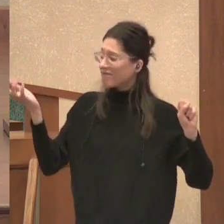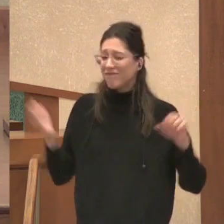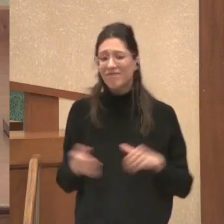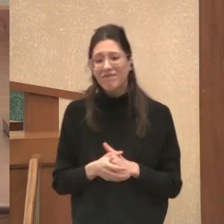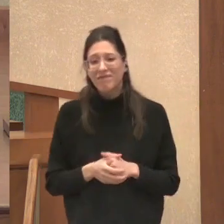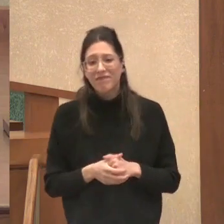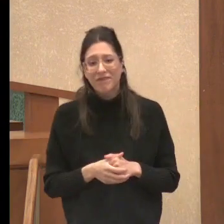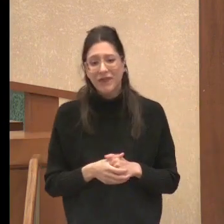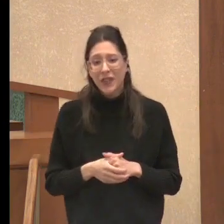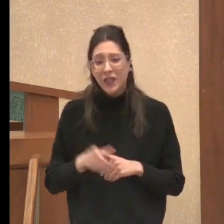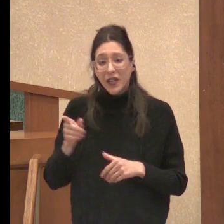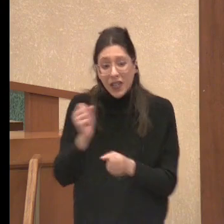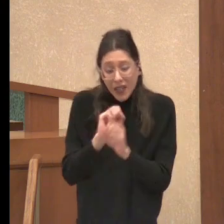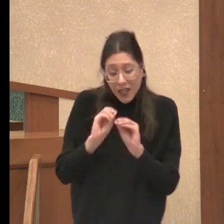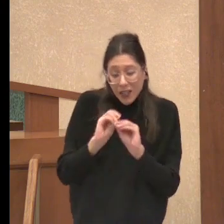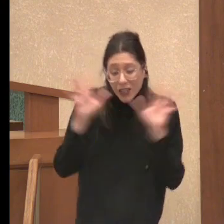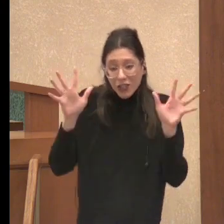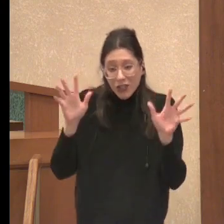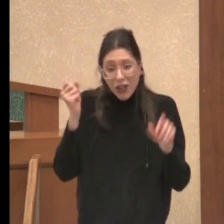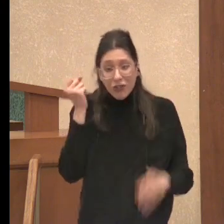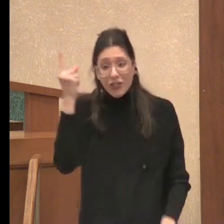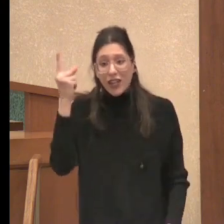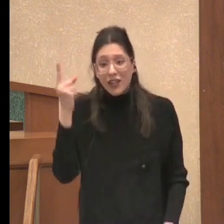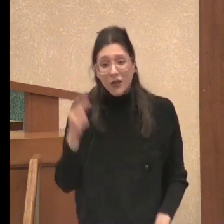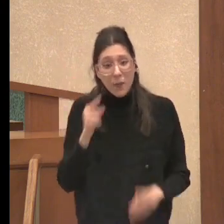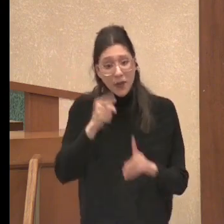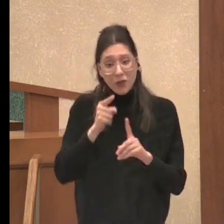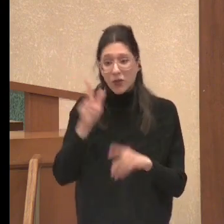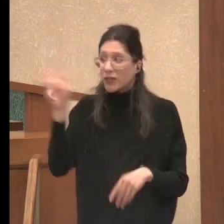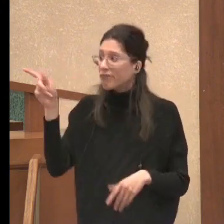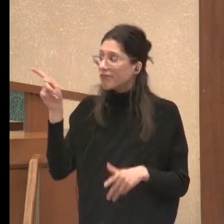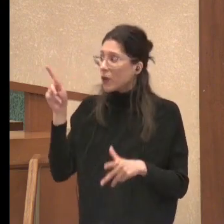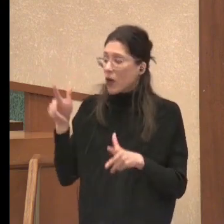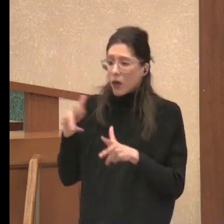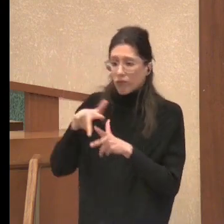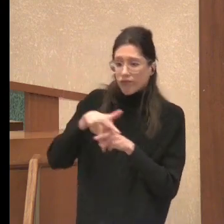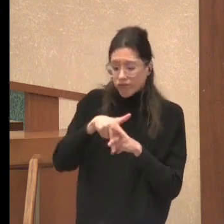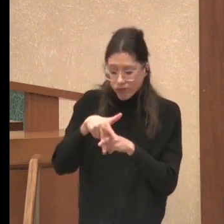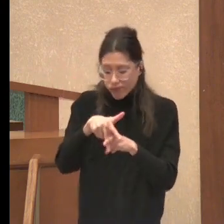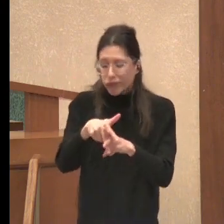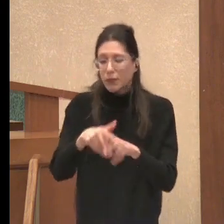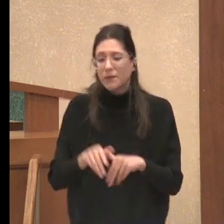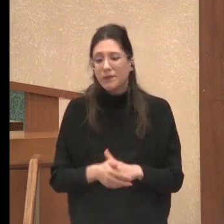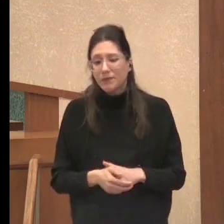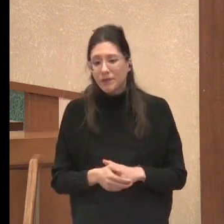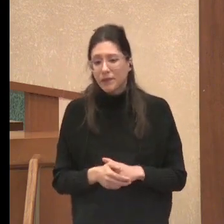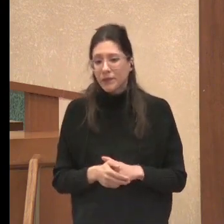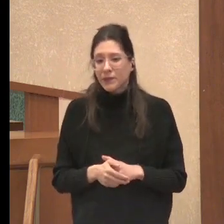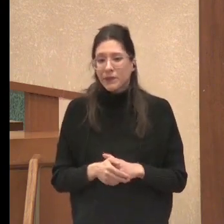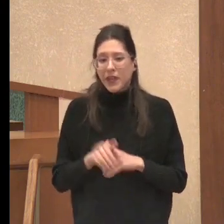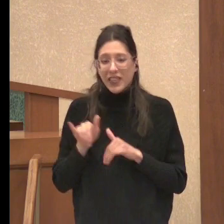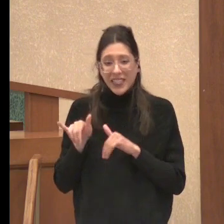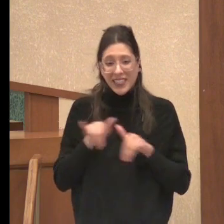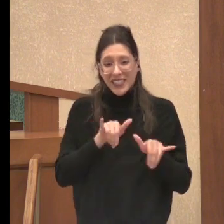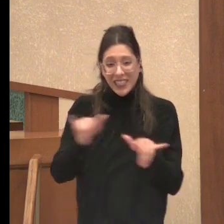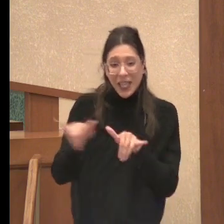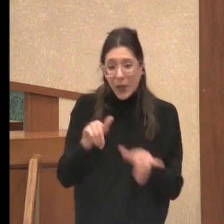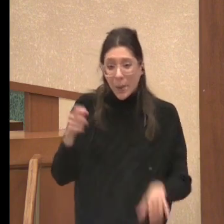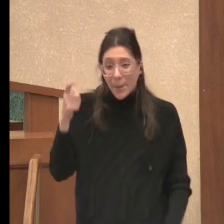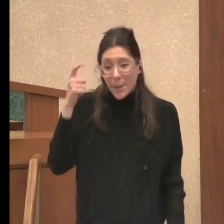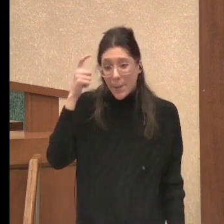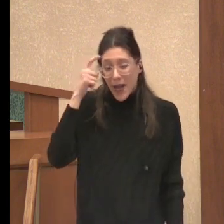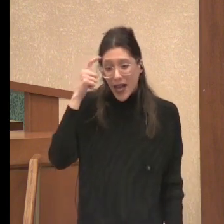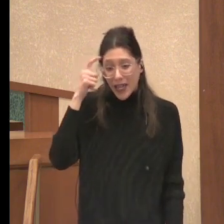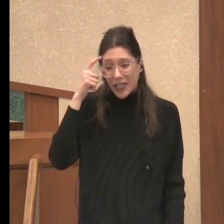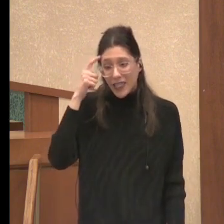clear understanding of Jesus' mission when he wrote to the church at Philippi, "Let the same mind be in you